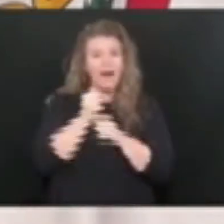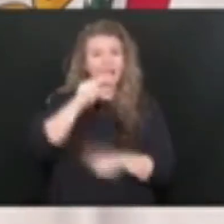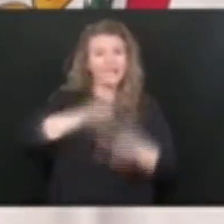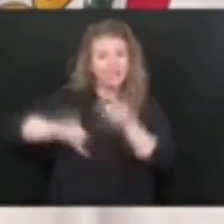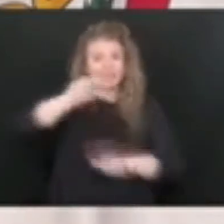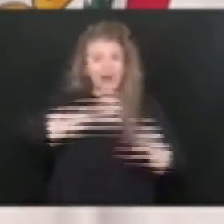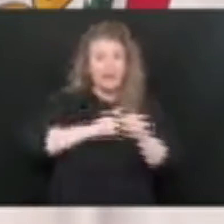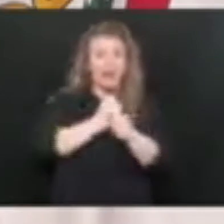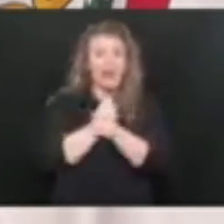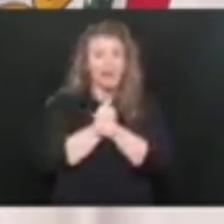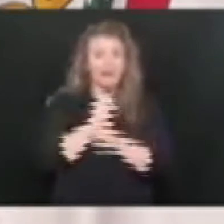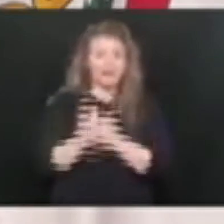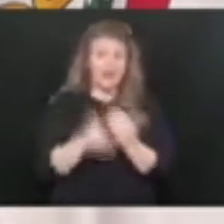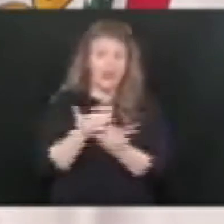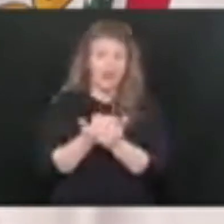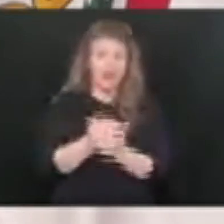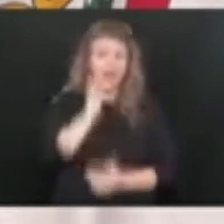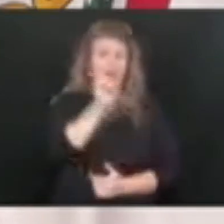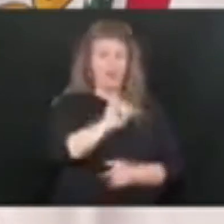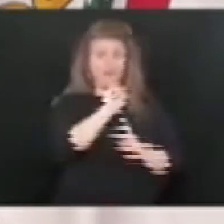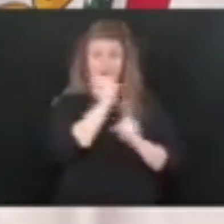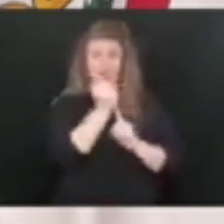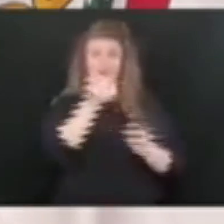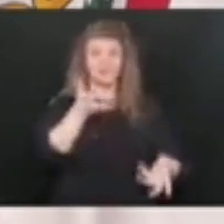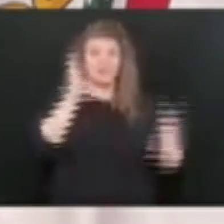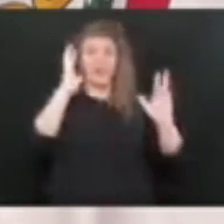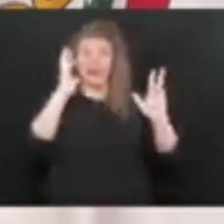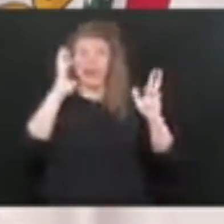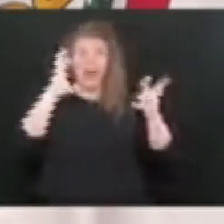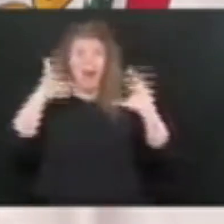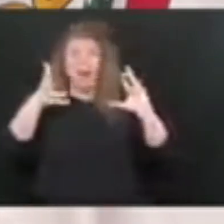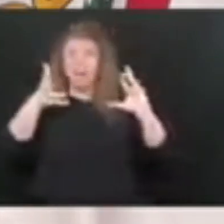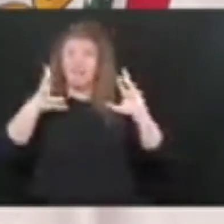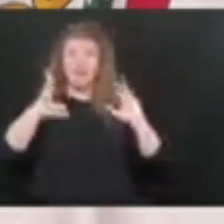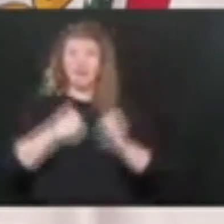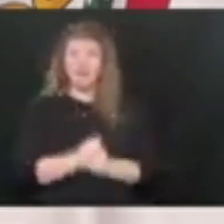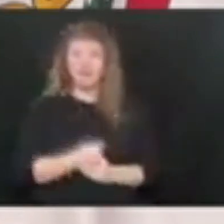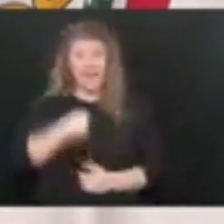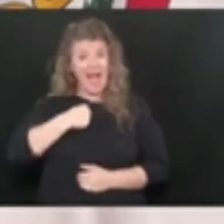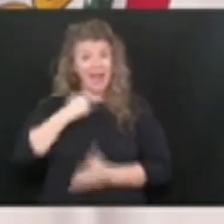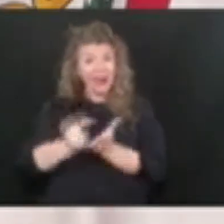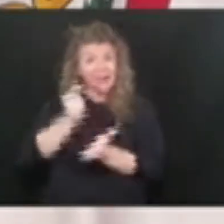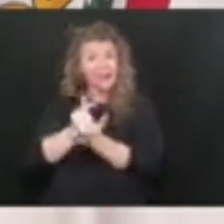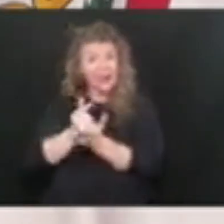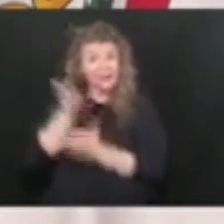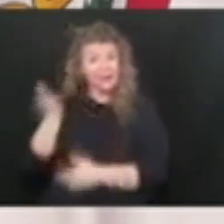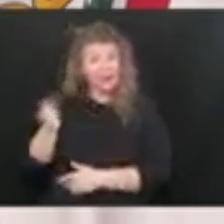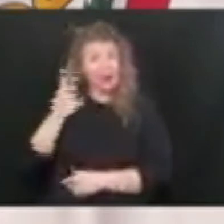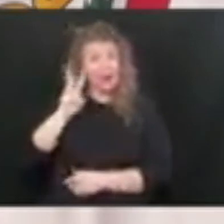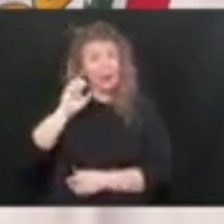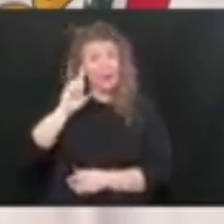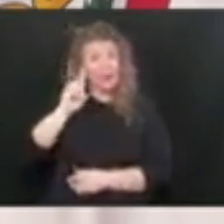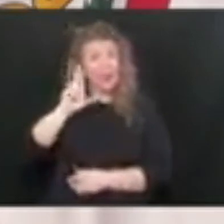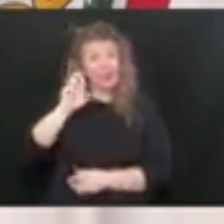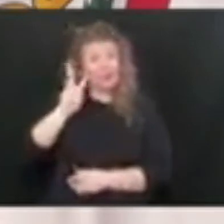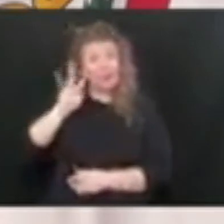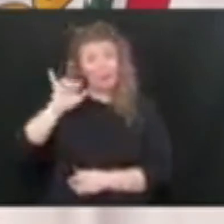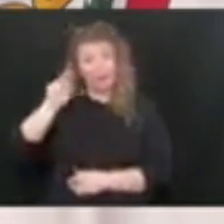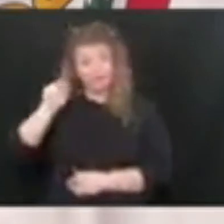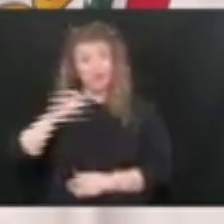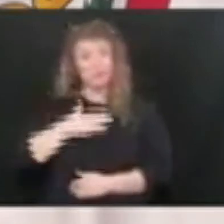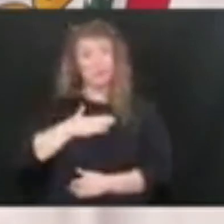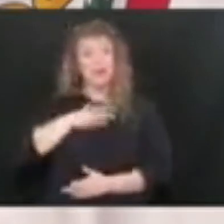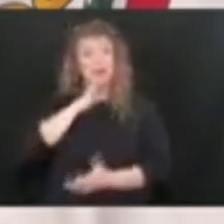Absolutely, this is a tragedy, and I hate it so bad. I'm a graduate of Woodrow Wilson. My wife is a graduate of